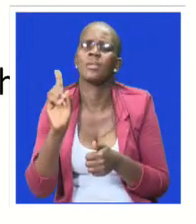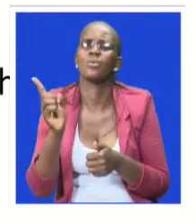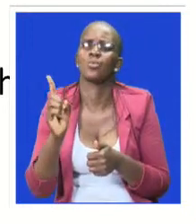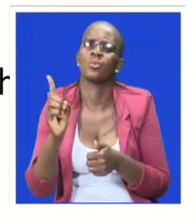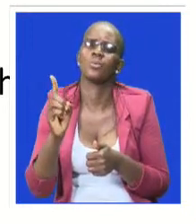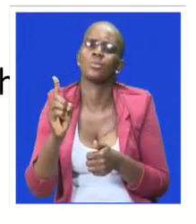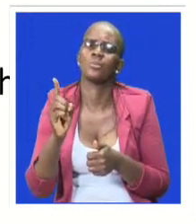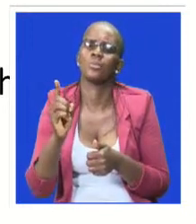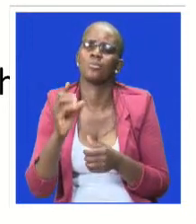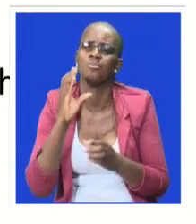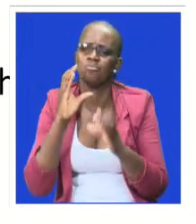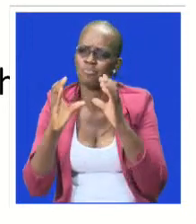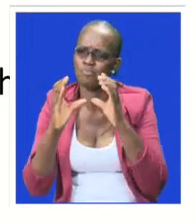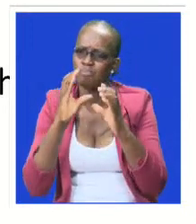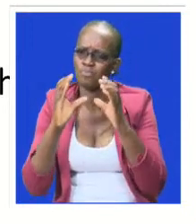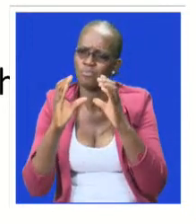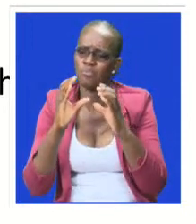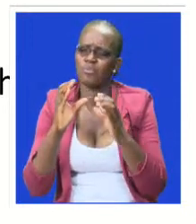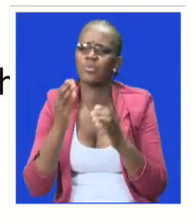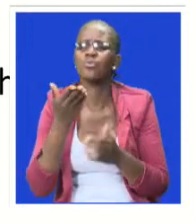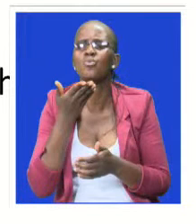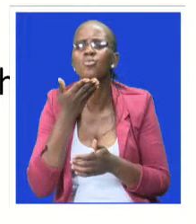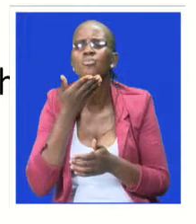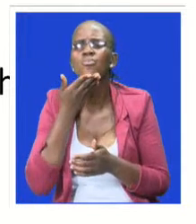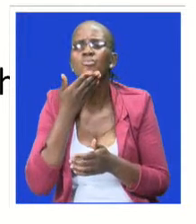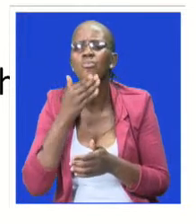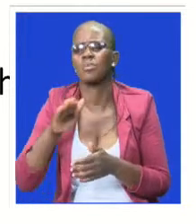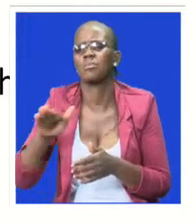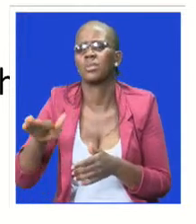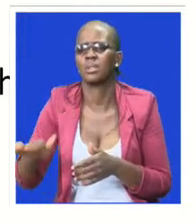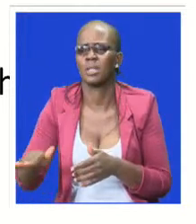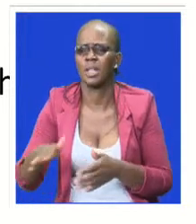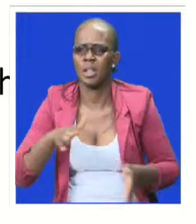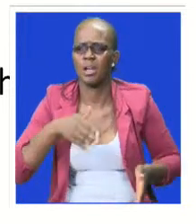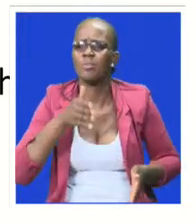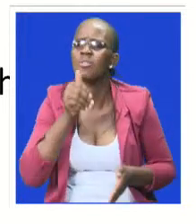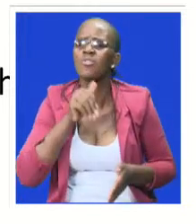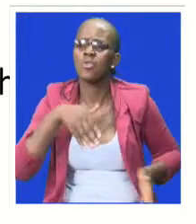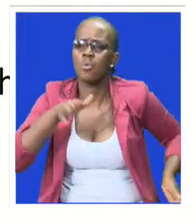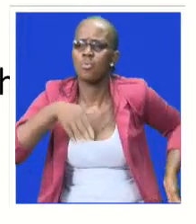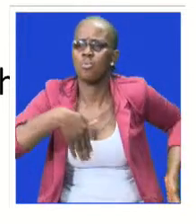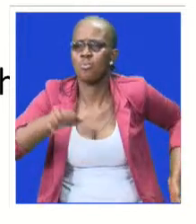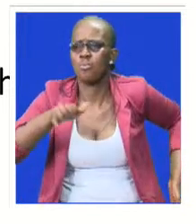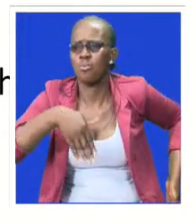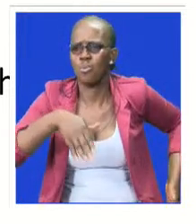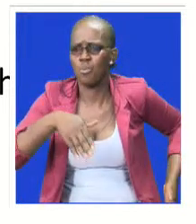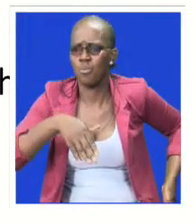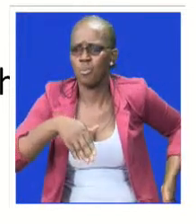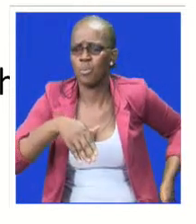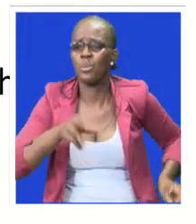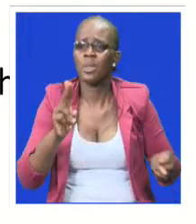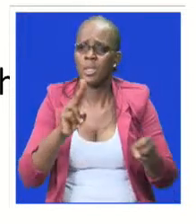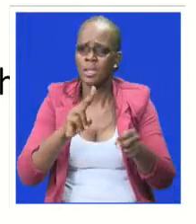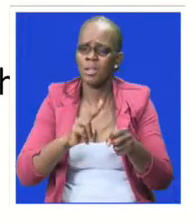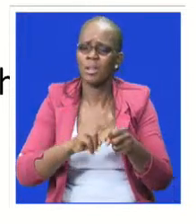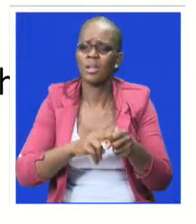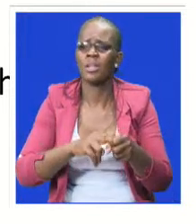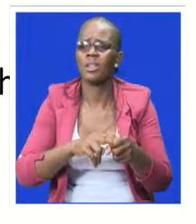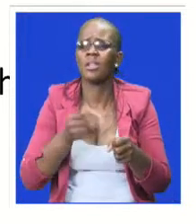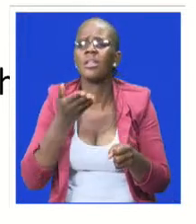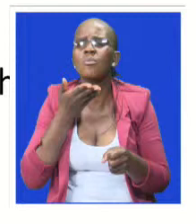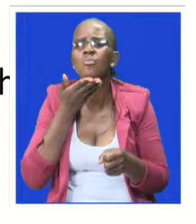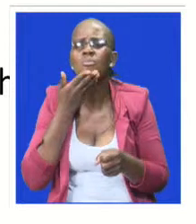is you have to know, mention the different names that were